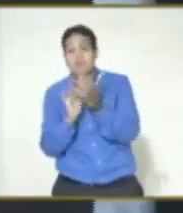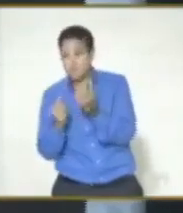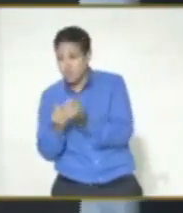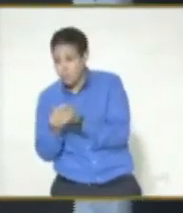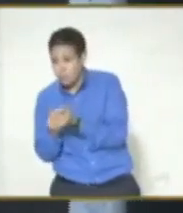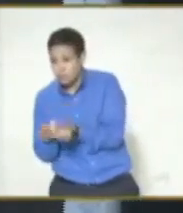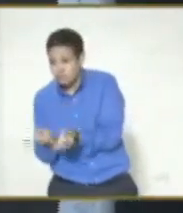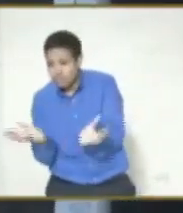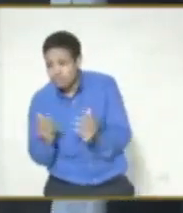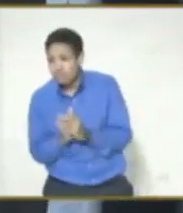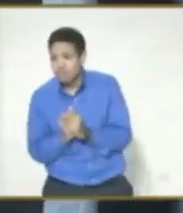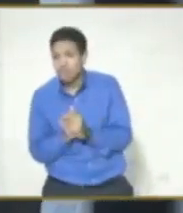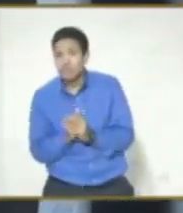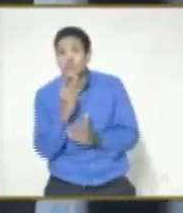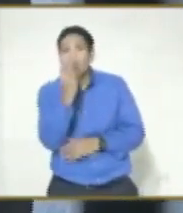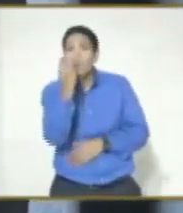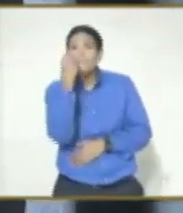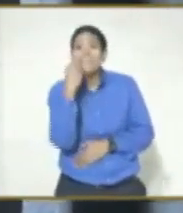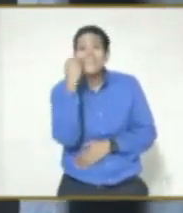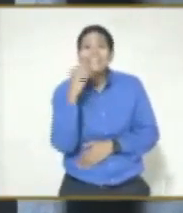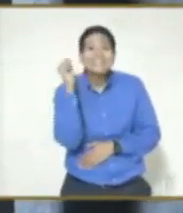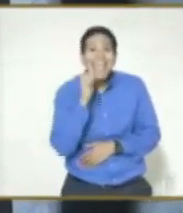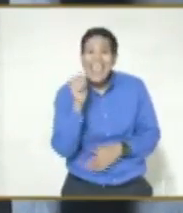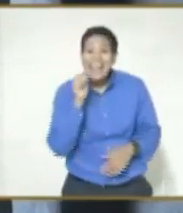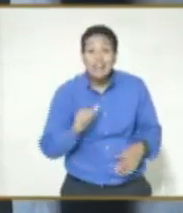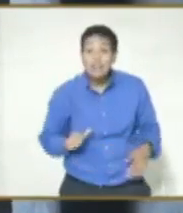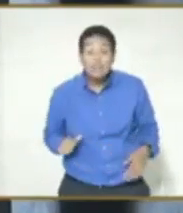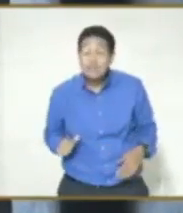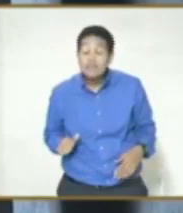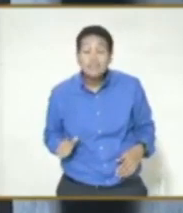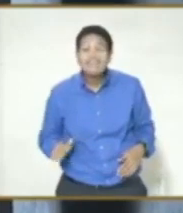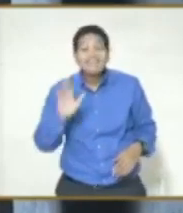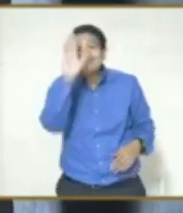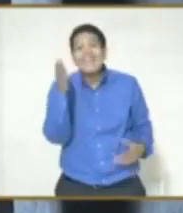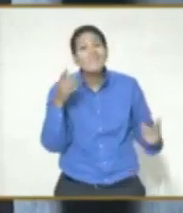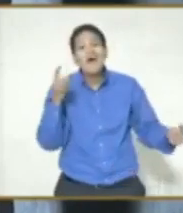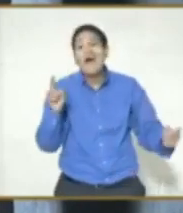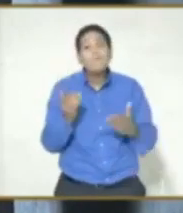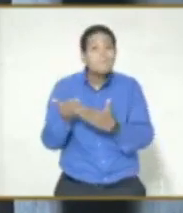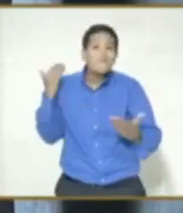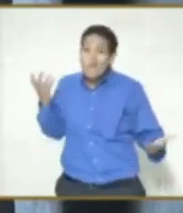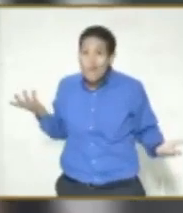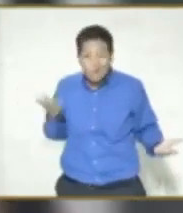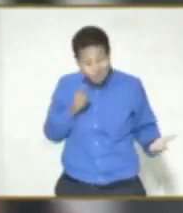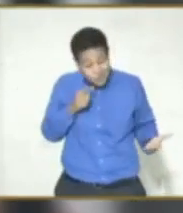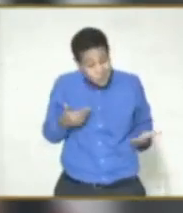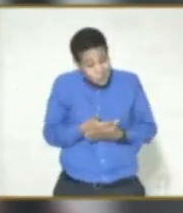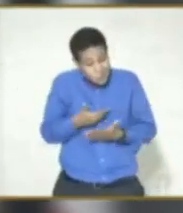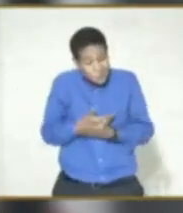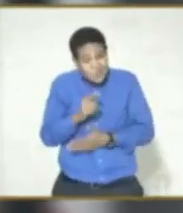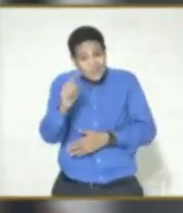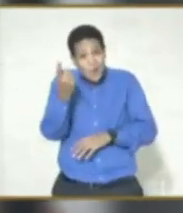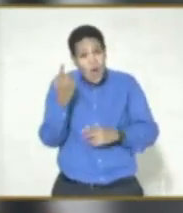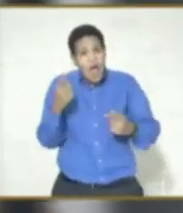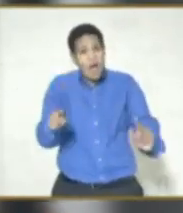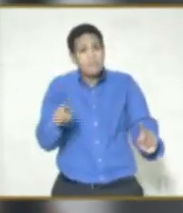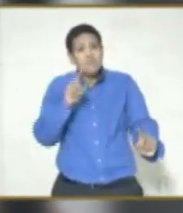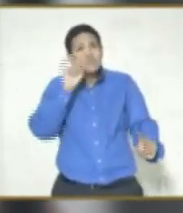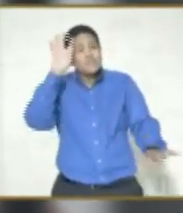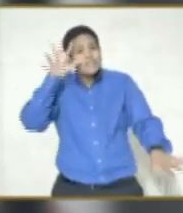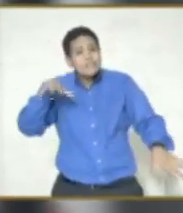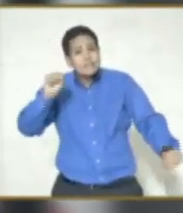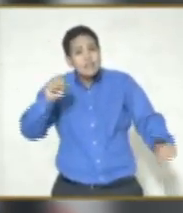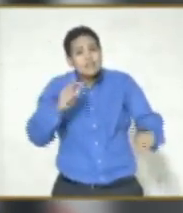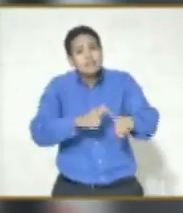attention, 2 meals a day. That never happened before. And this is going to take some time for